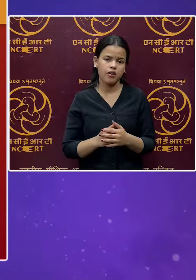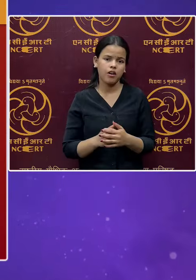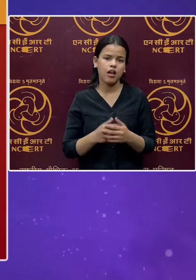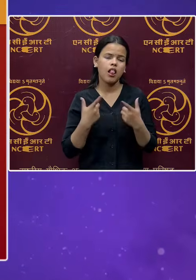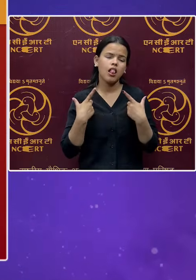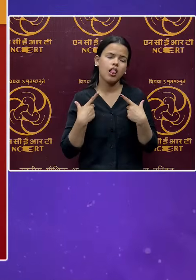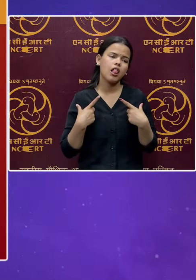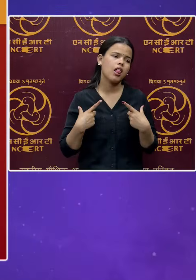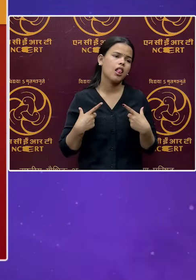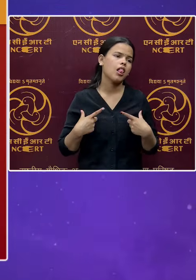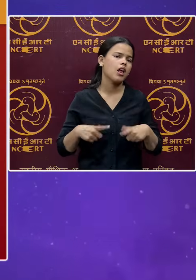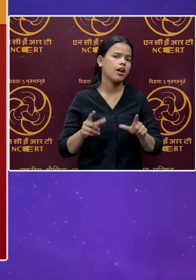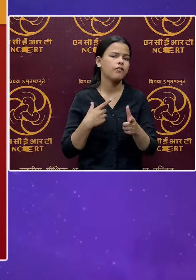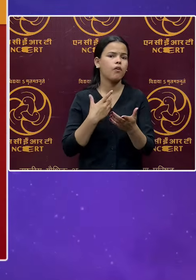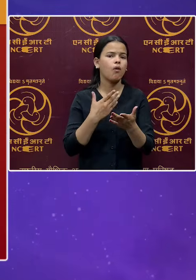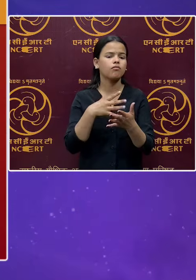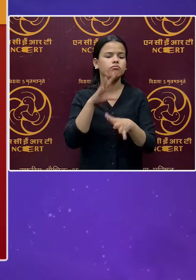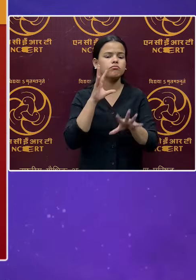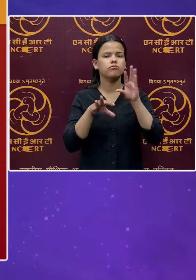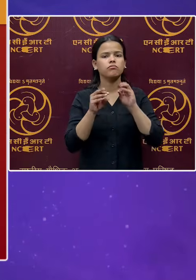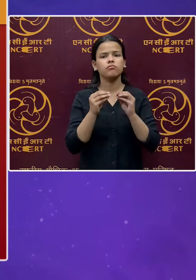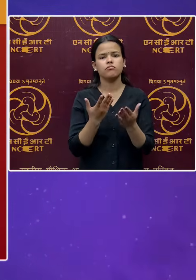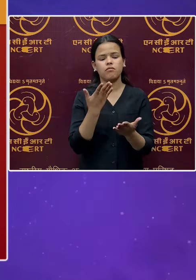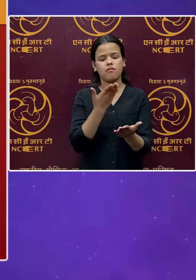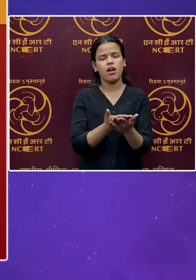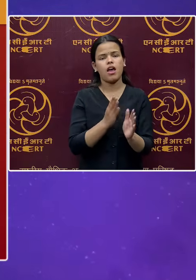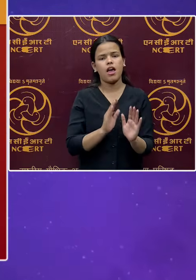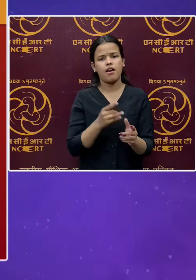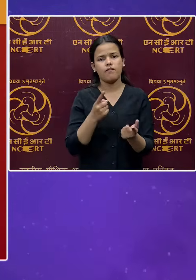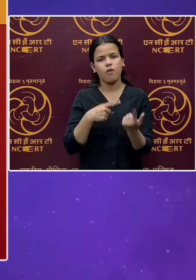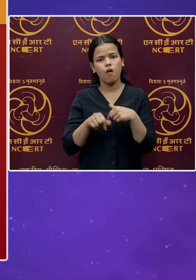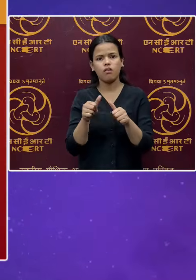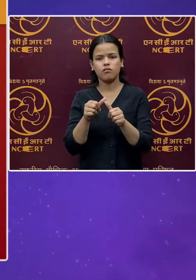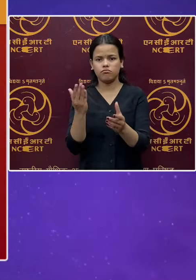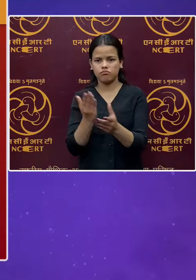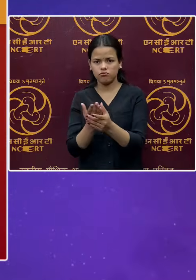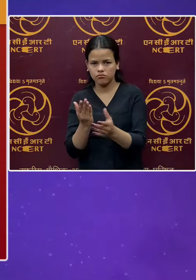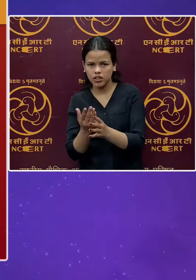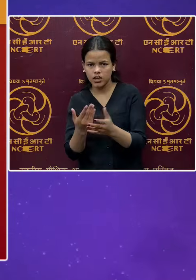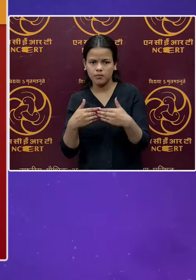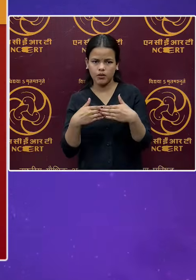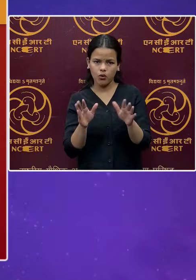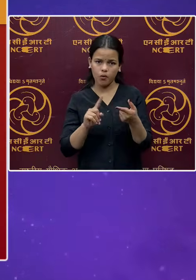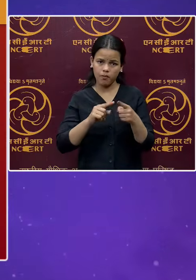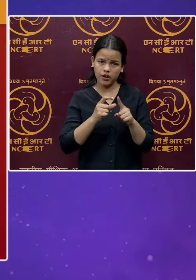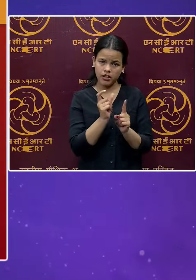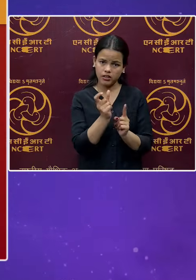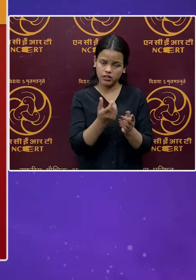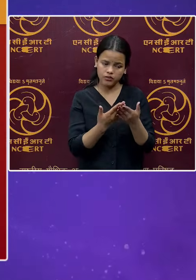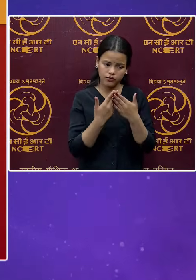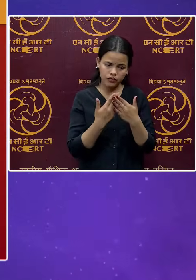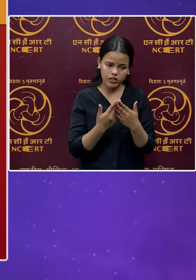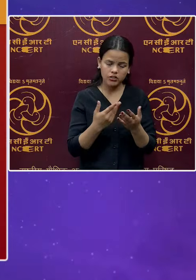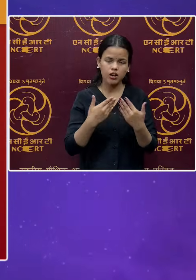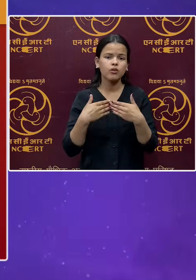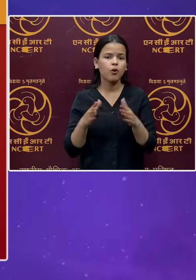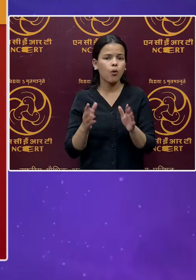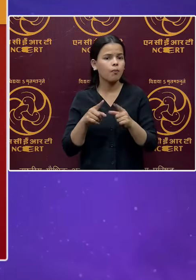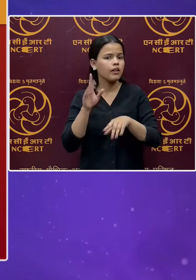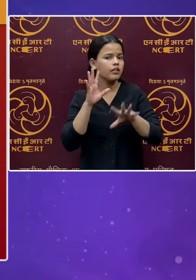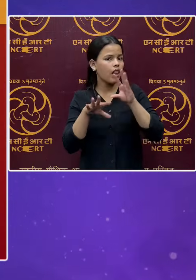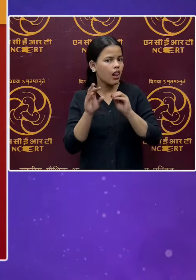lifelong learning courses for the students. Then Khan Academy, Open Education, Open Learning,